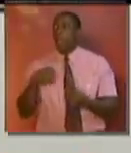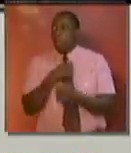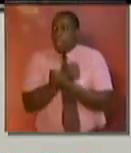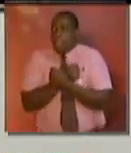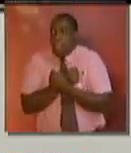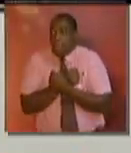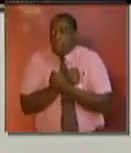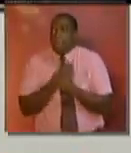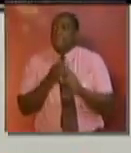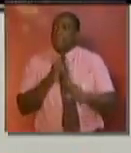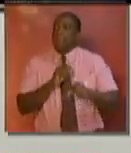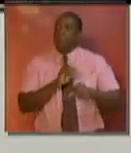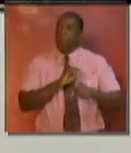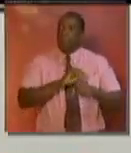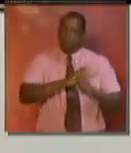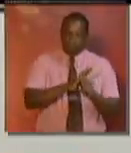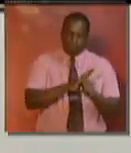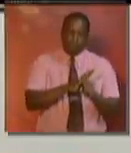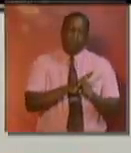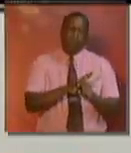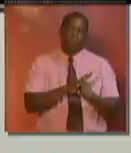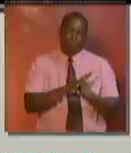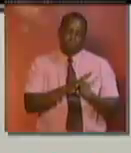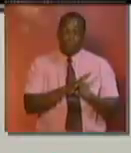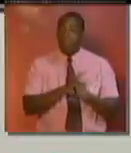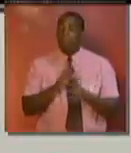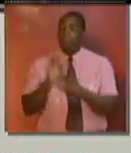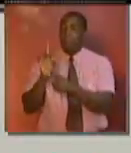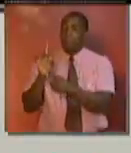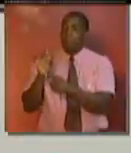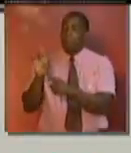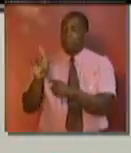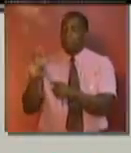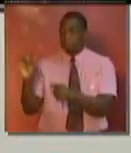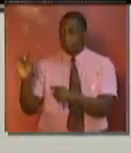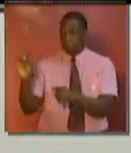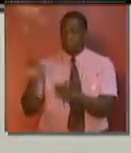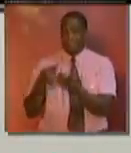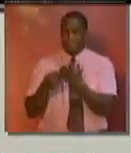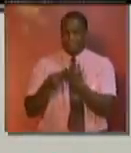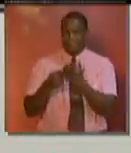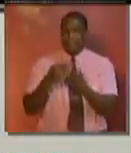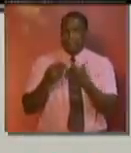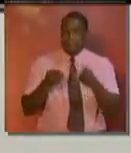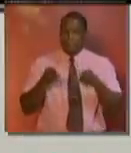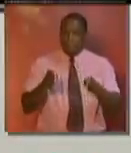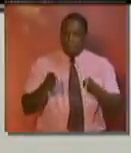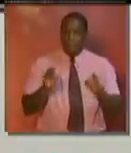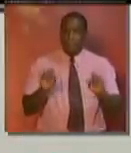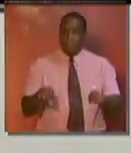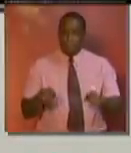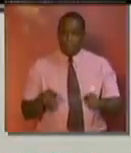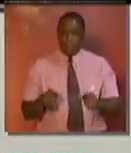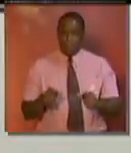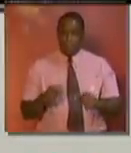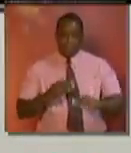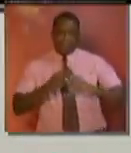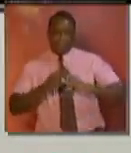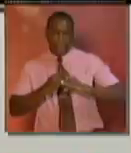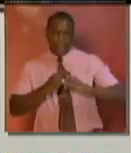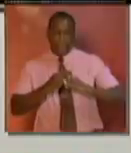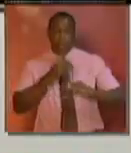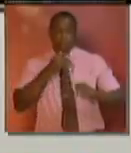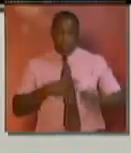this morning discussed some of the ways that we can help to protect the pregnant and breastfeeding